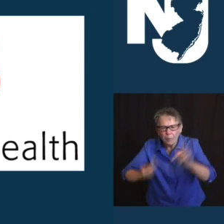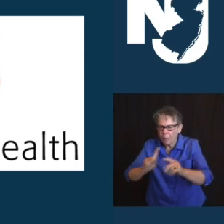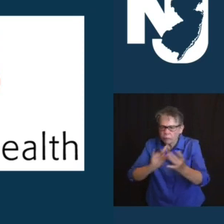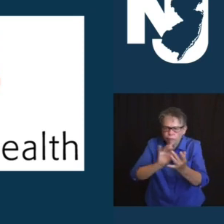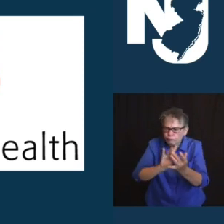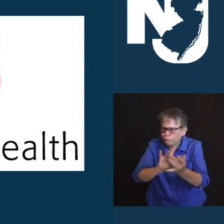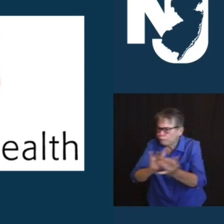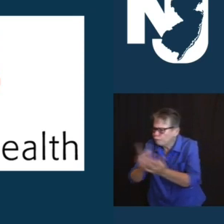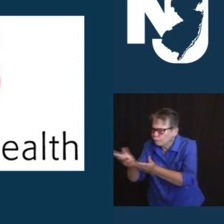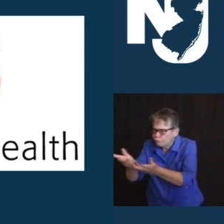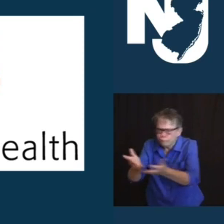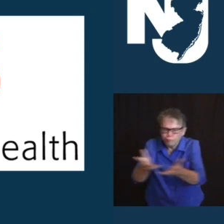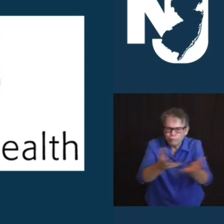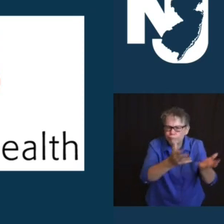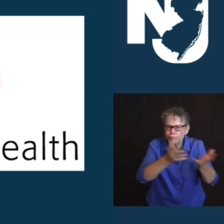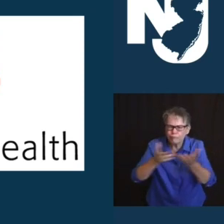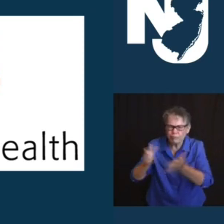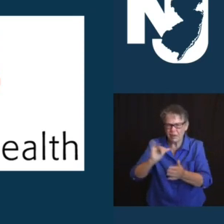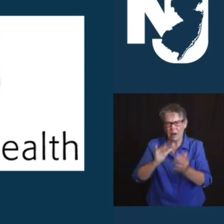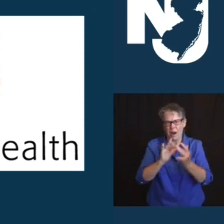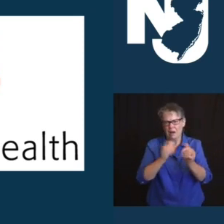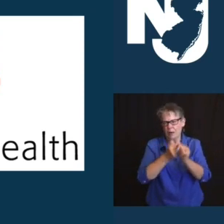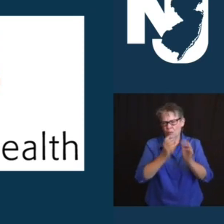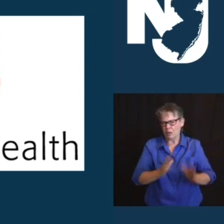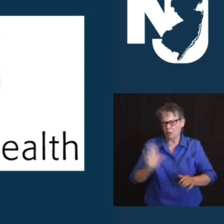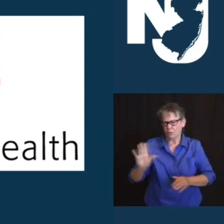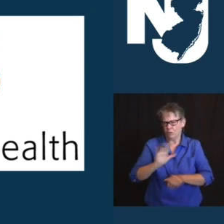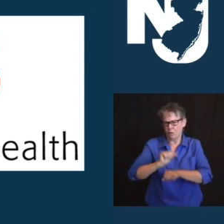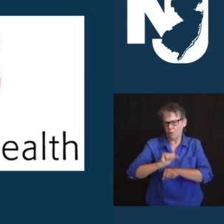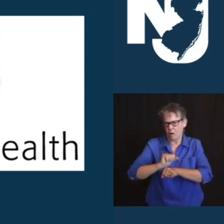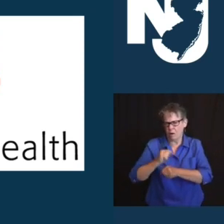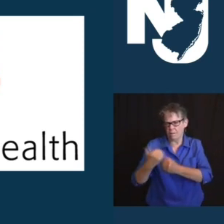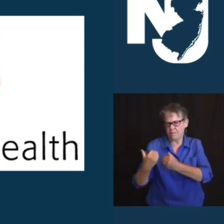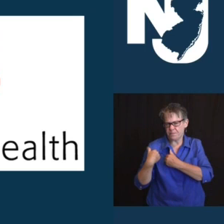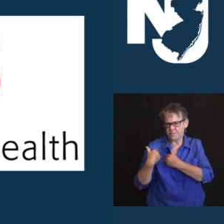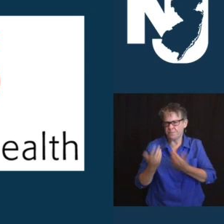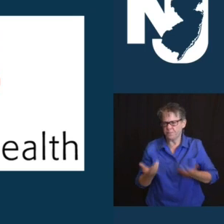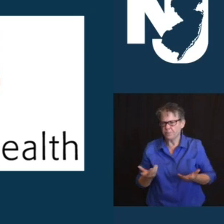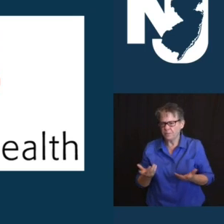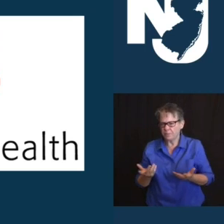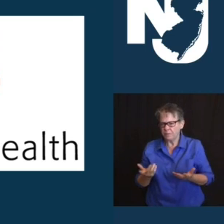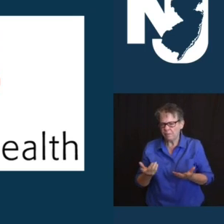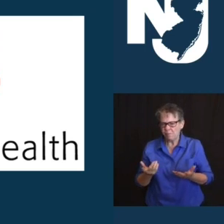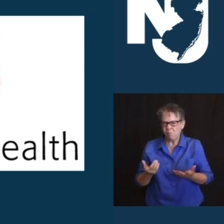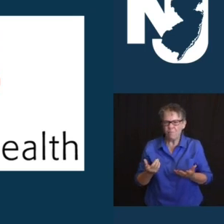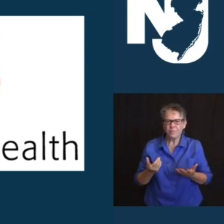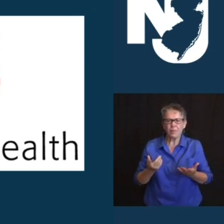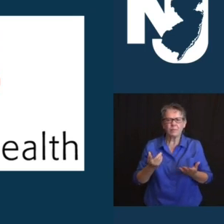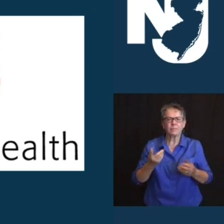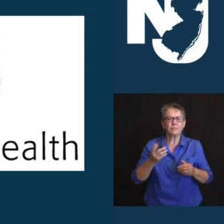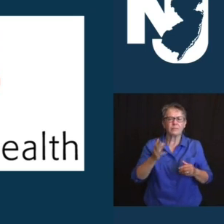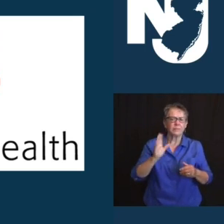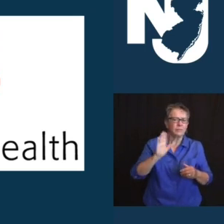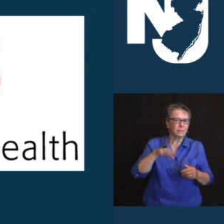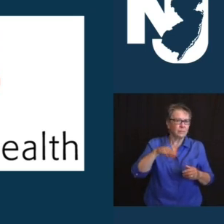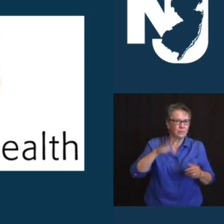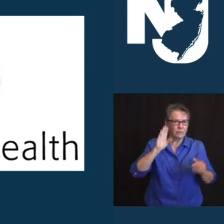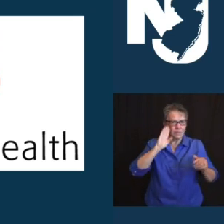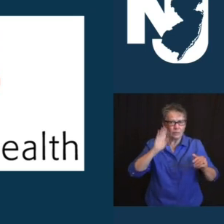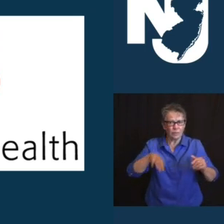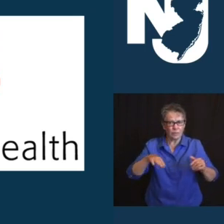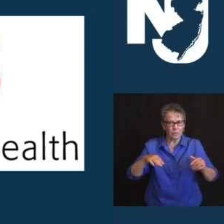interest in becoming a contact tracer with us through the covid19.nj.gov information hub. And so